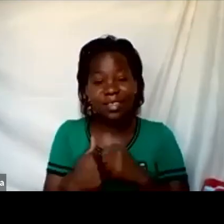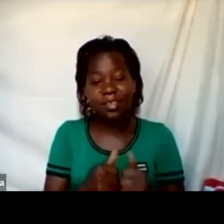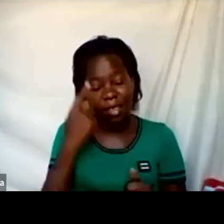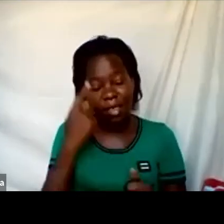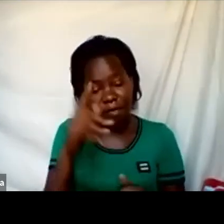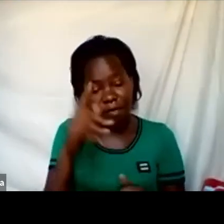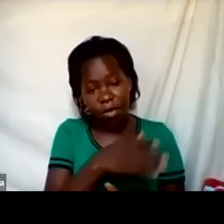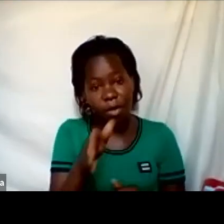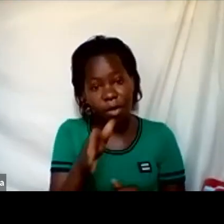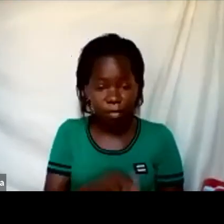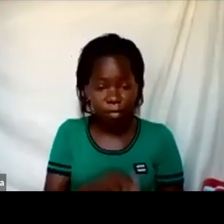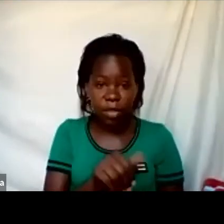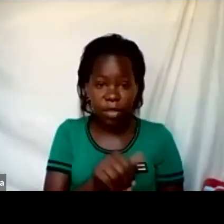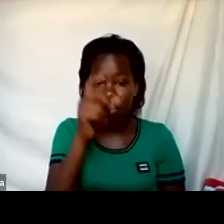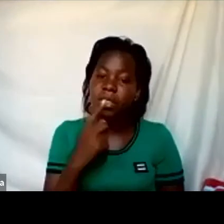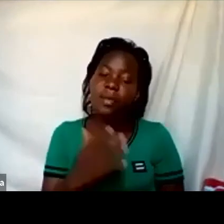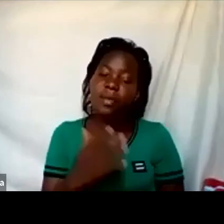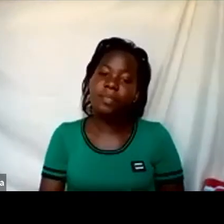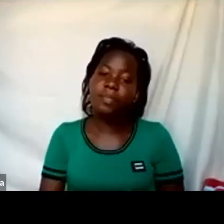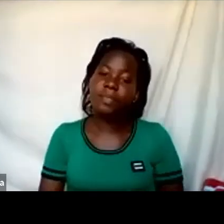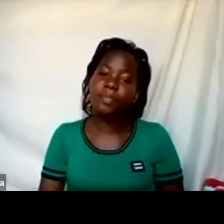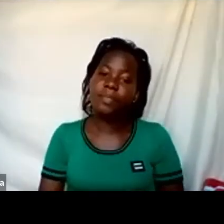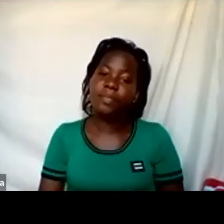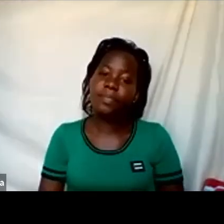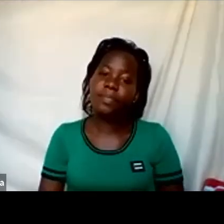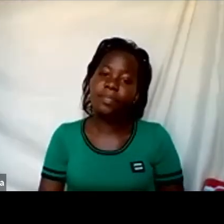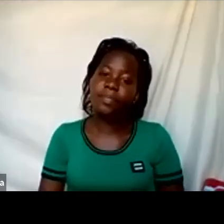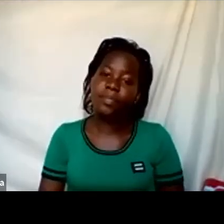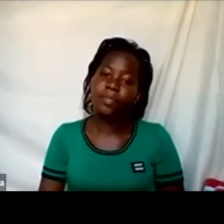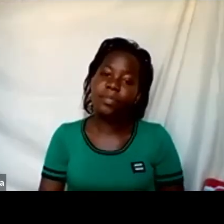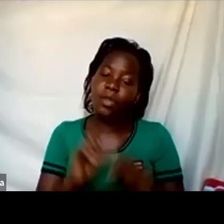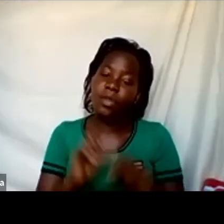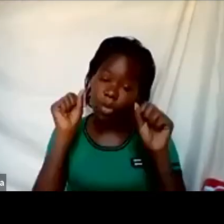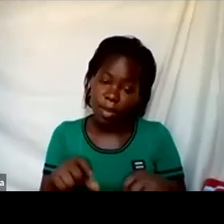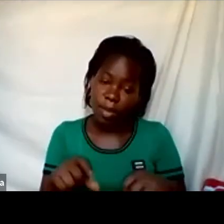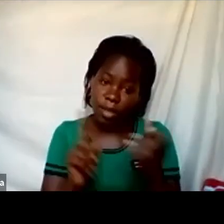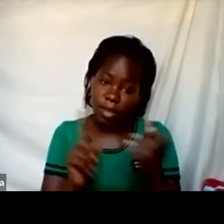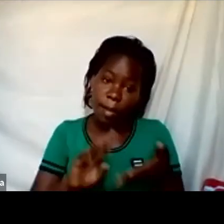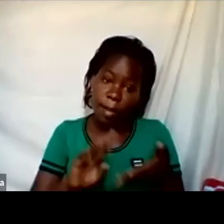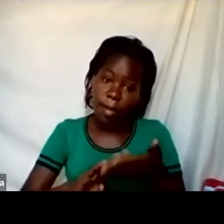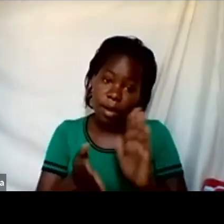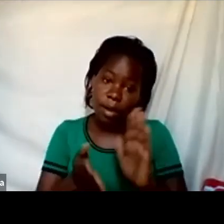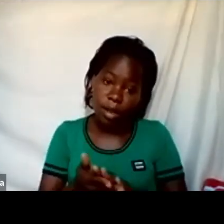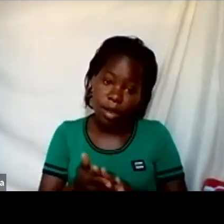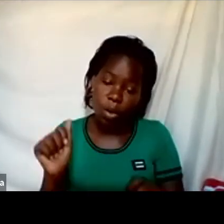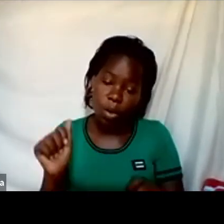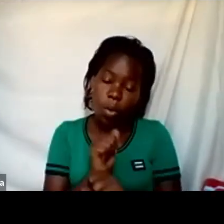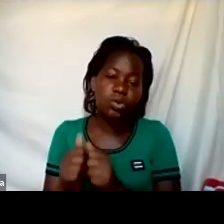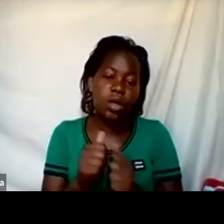that one, you need partners, you need people on board to work because you can't do everything by yourself.